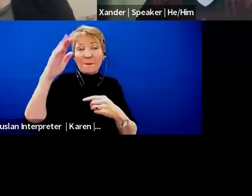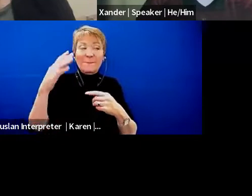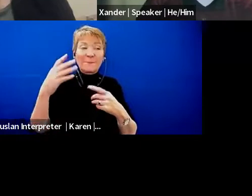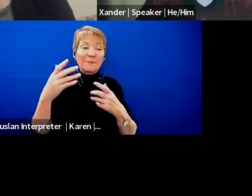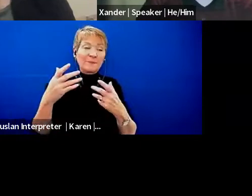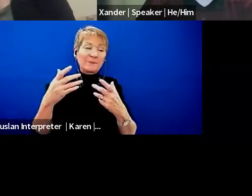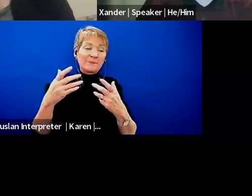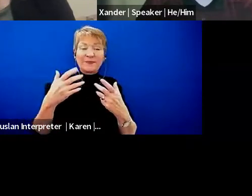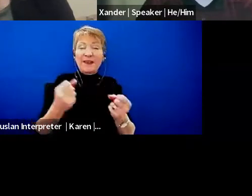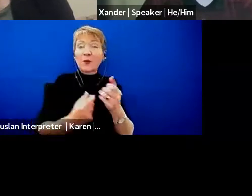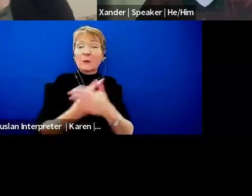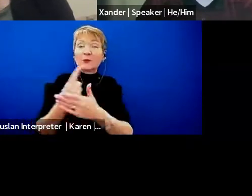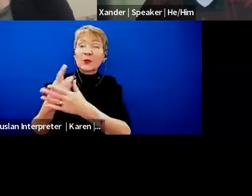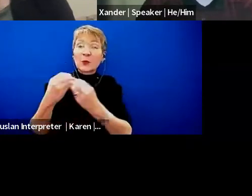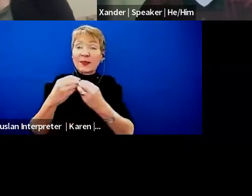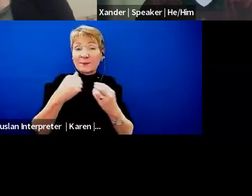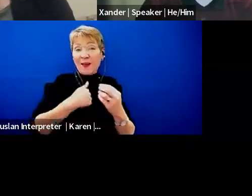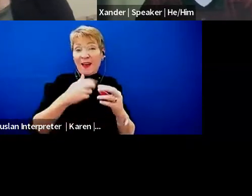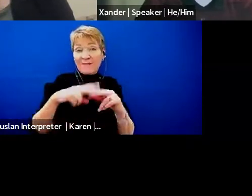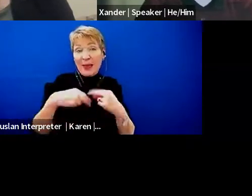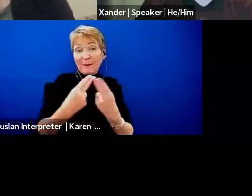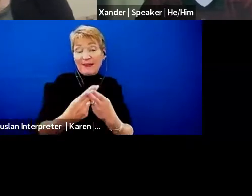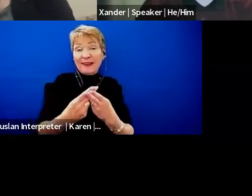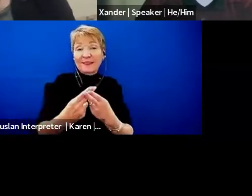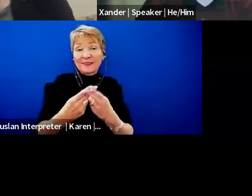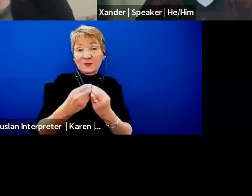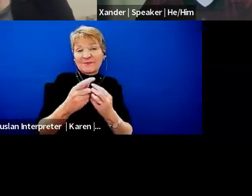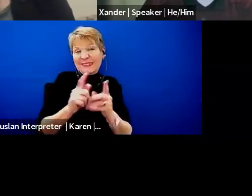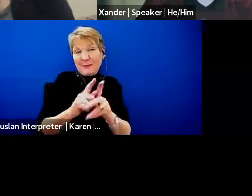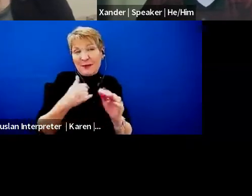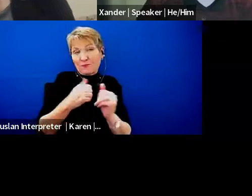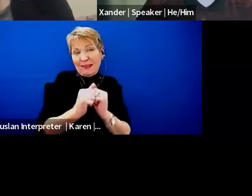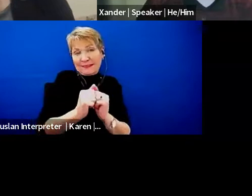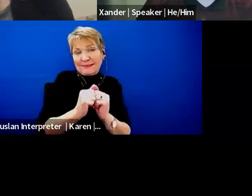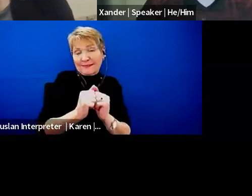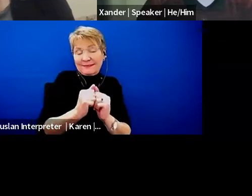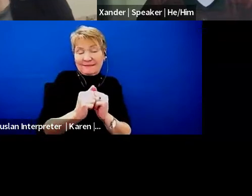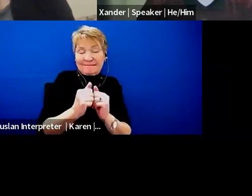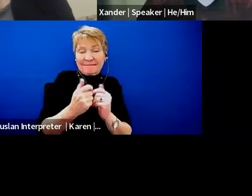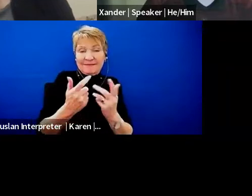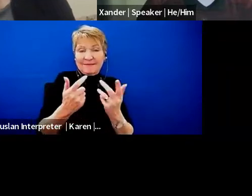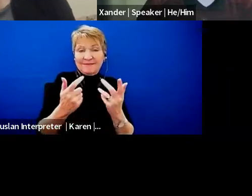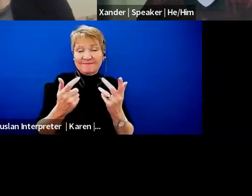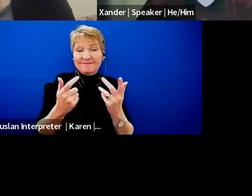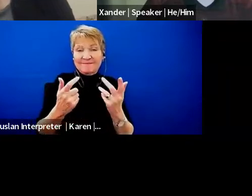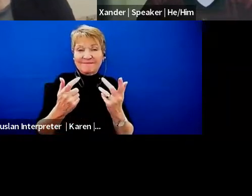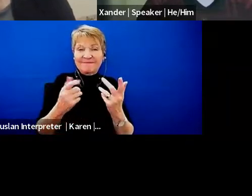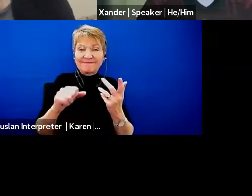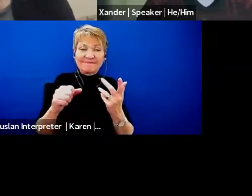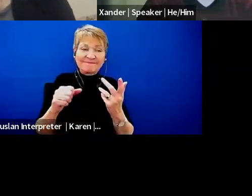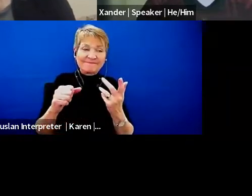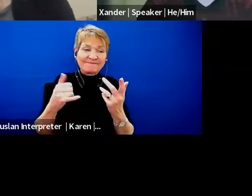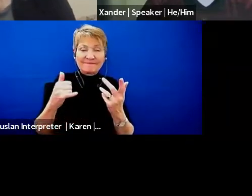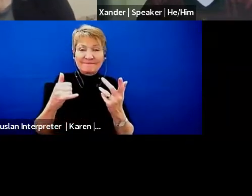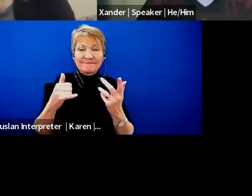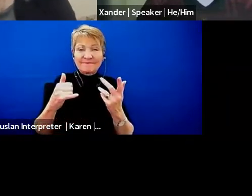those opportunities with my extended family, just like my brothers did, was really important, even though we possibly did